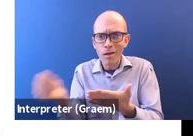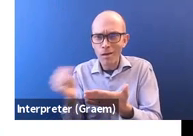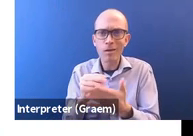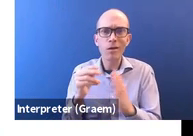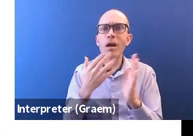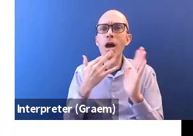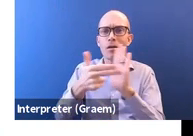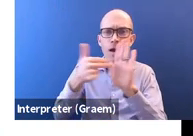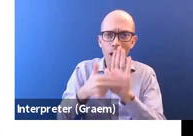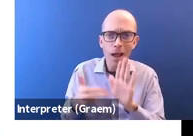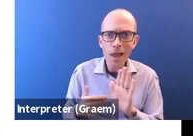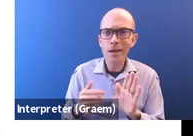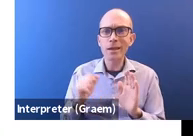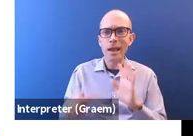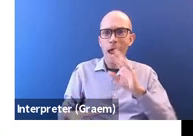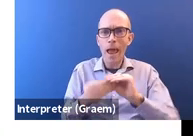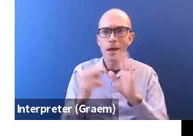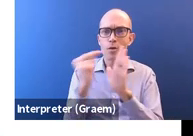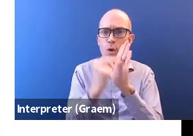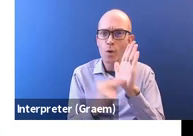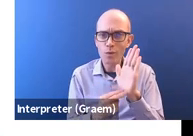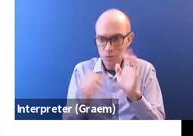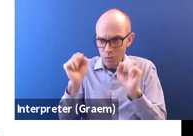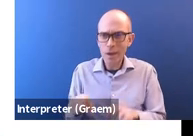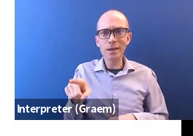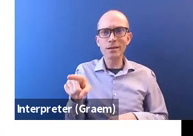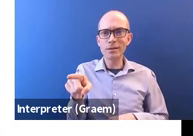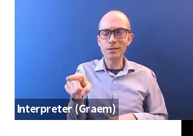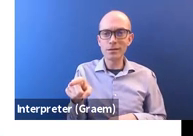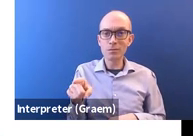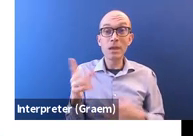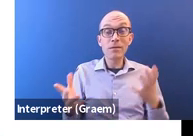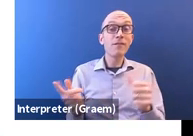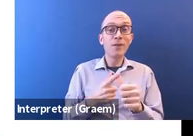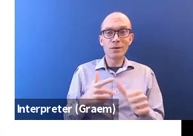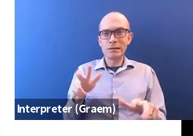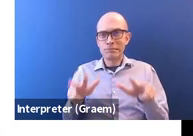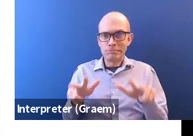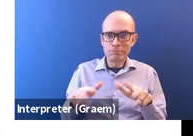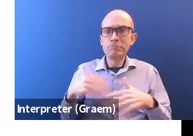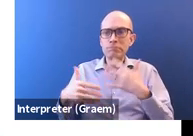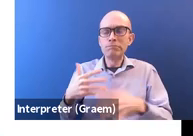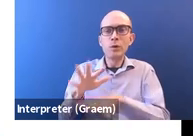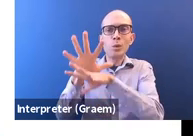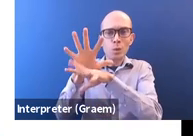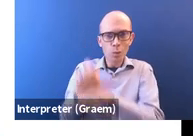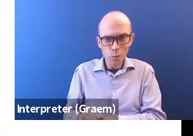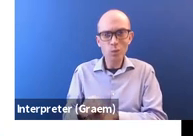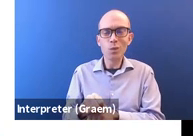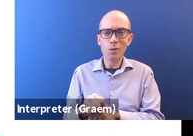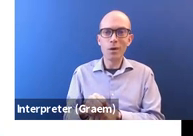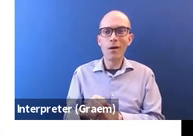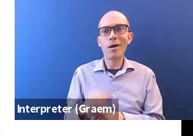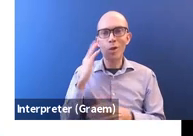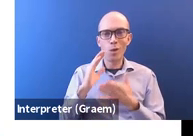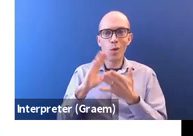notes. So you might get a little, getting used to early, but you probably find it pretty functional fairly quickly. And